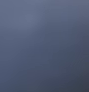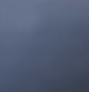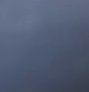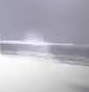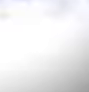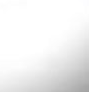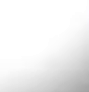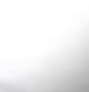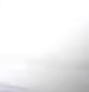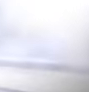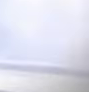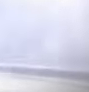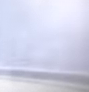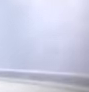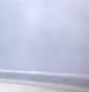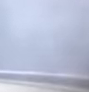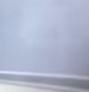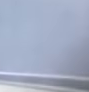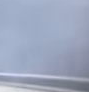Abisa mvoti anu